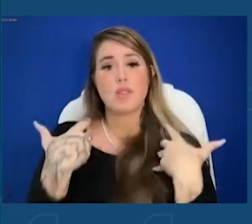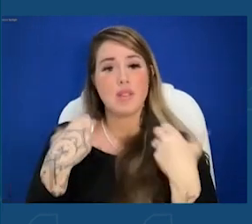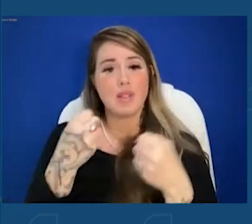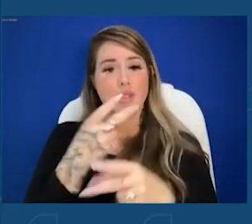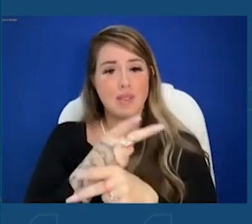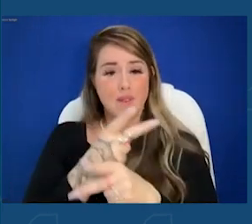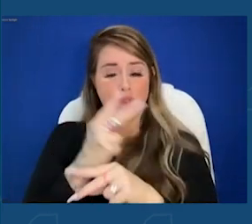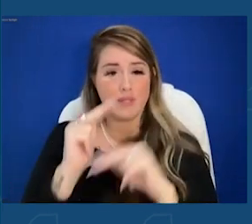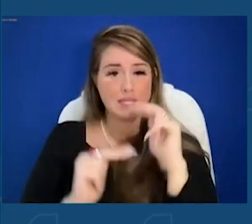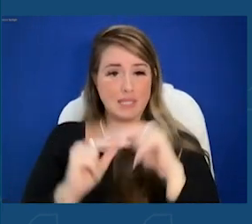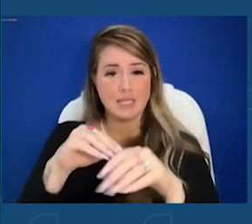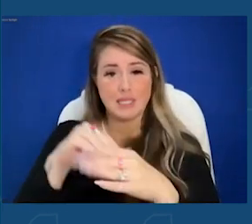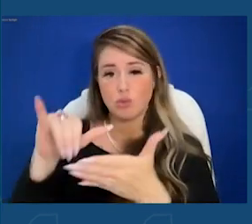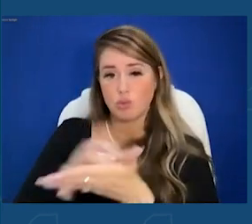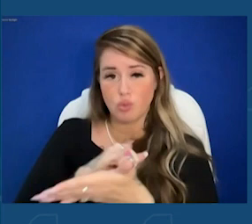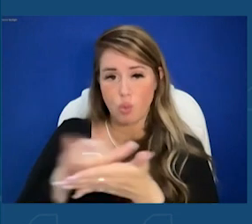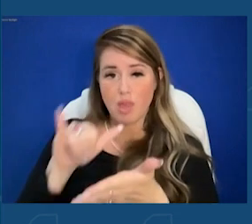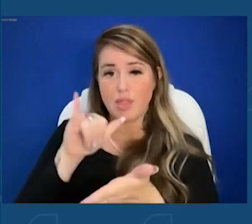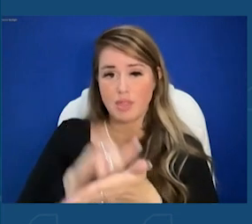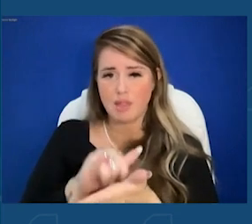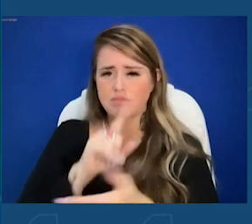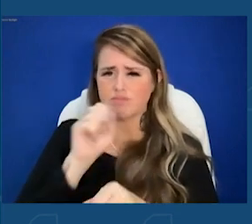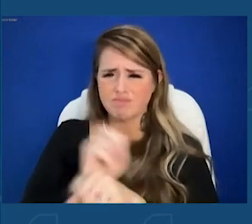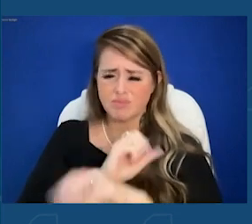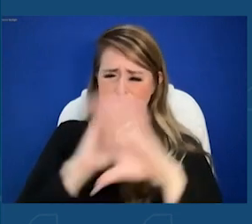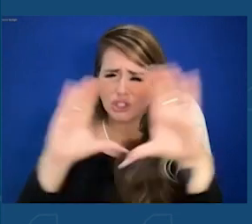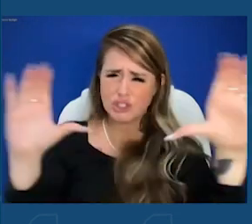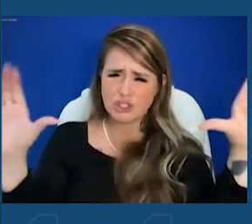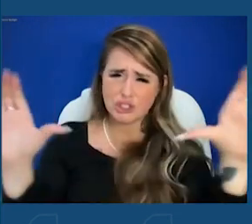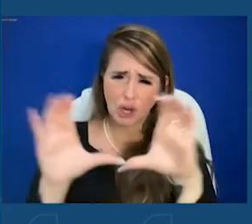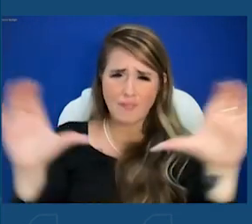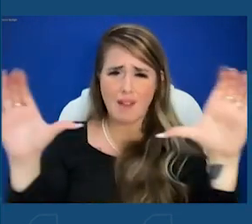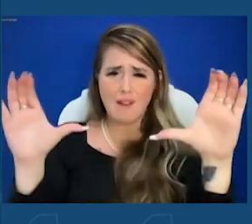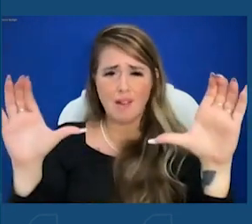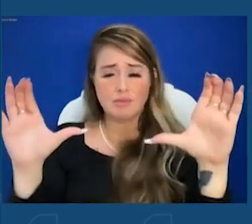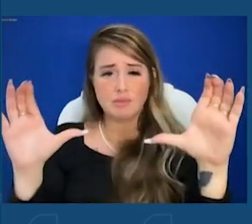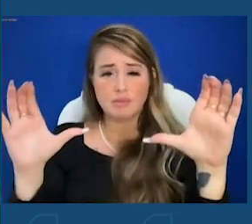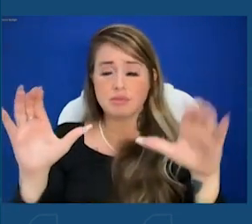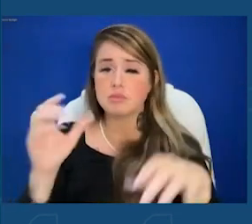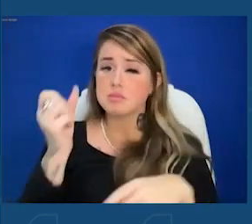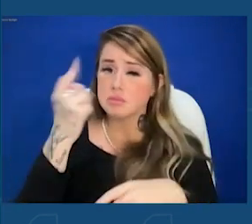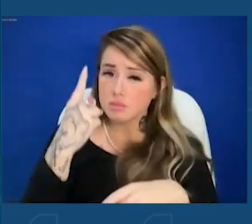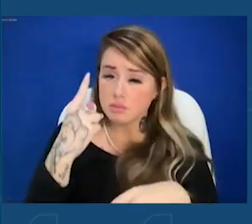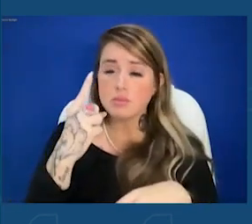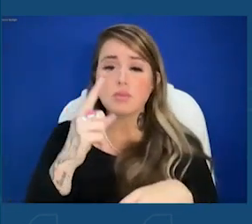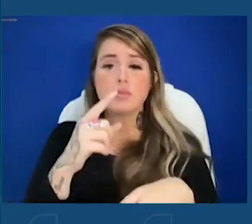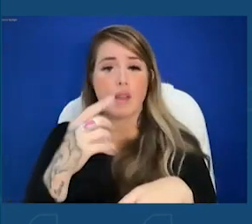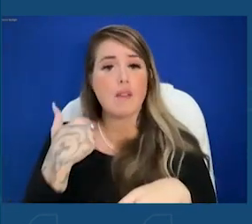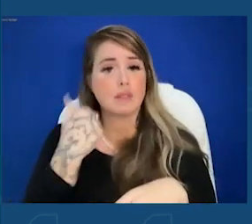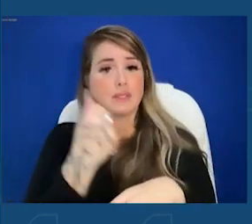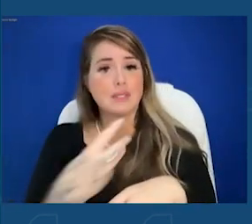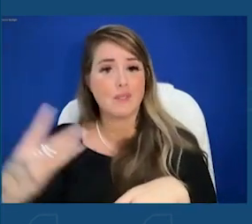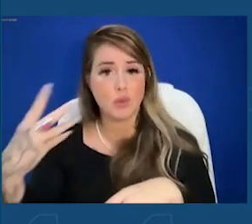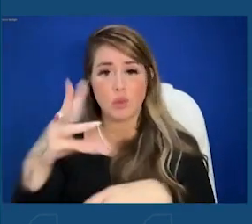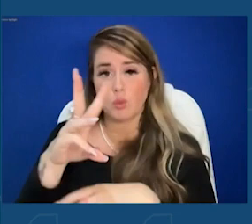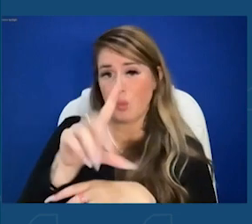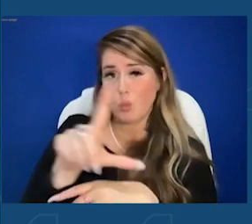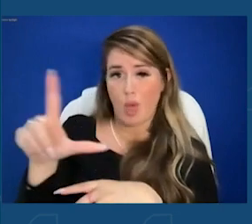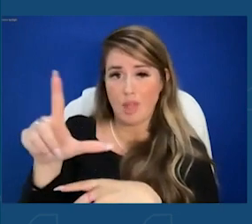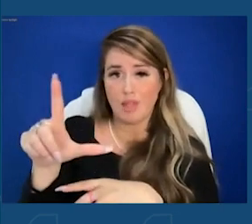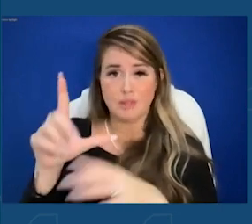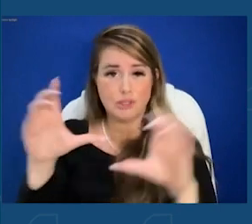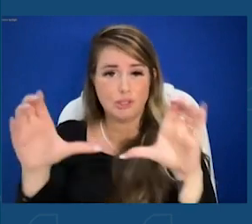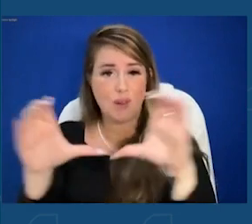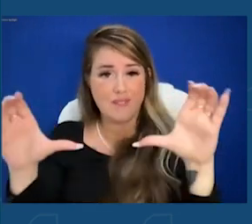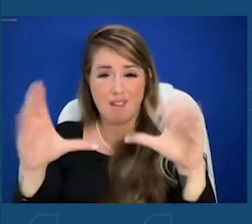York that is well certified. Not LEED certified, which it is, but also well certified. From now